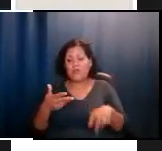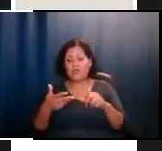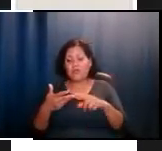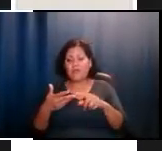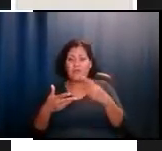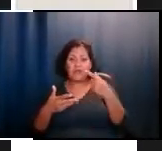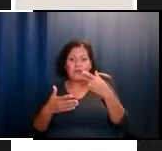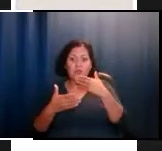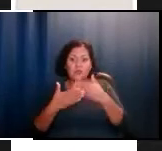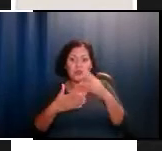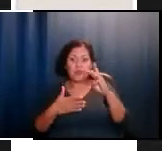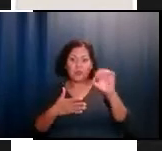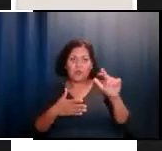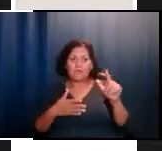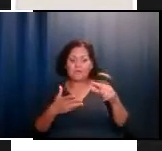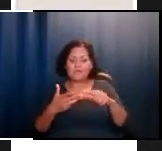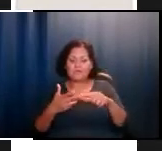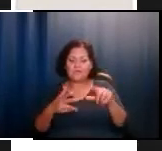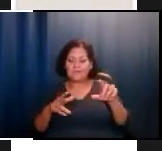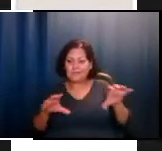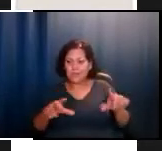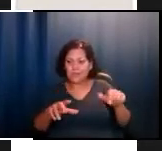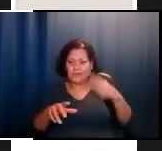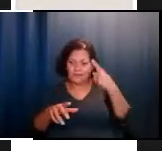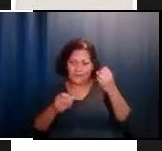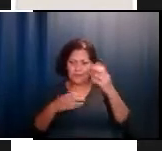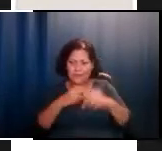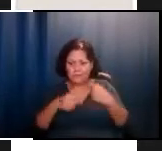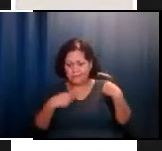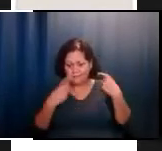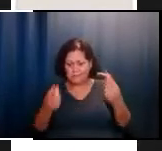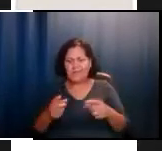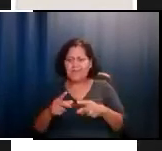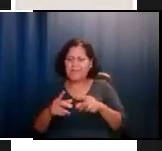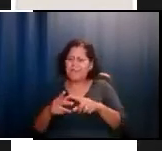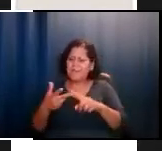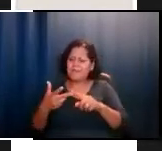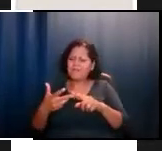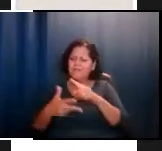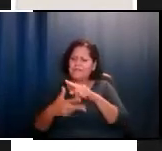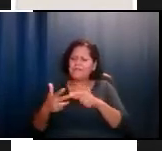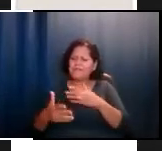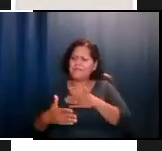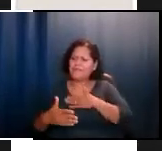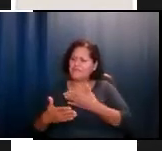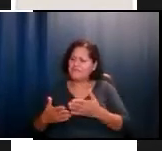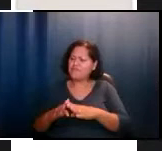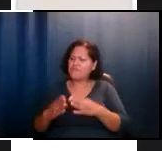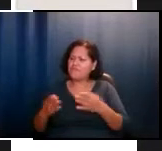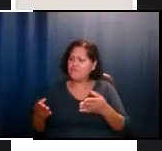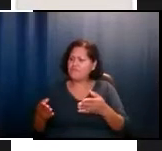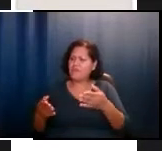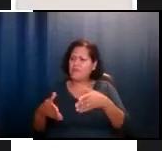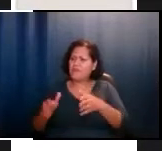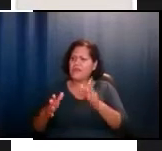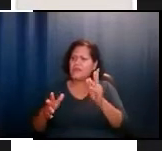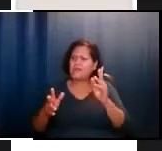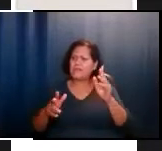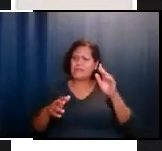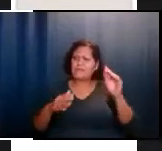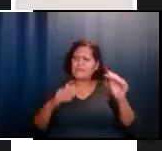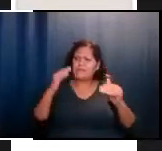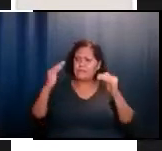of course, have been doing this for years. They're very open to folks coming in a couple hours in the morning or a couple hours in